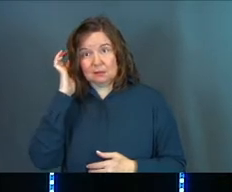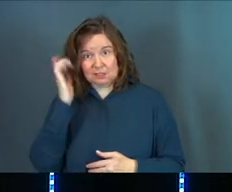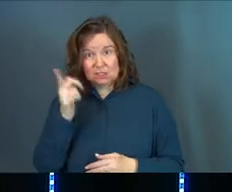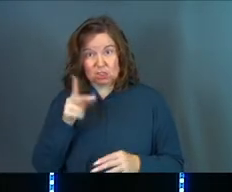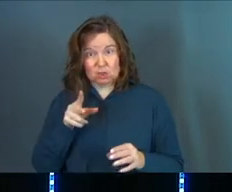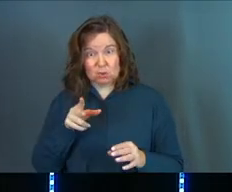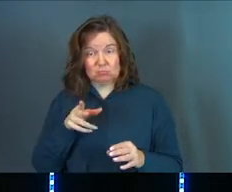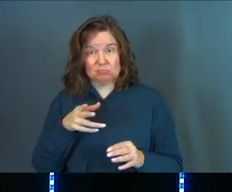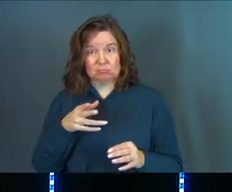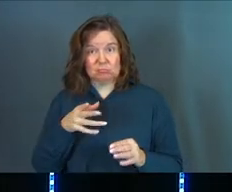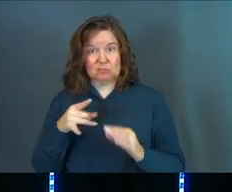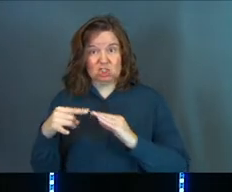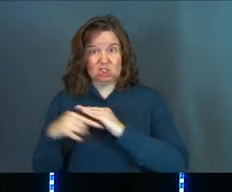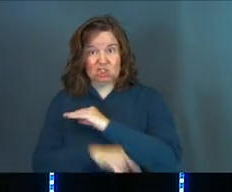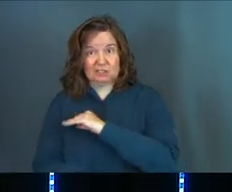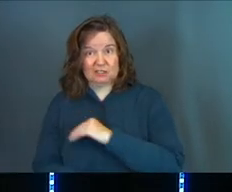cheated?